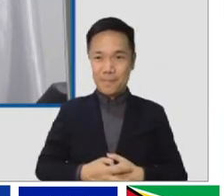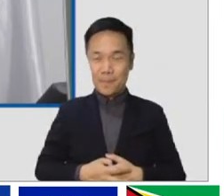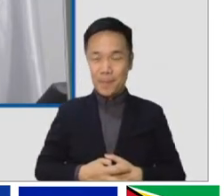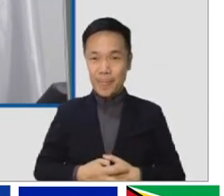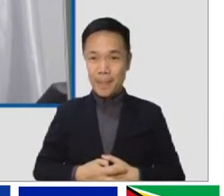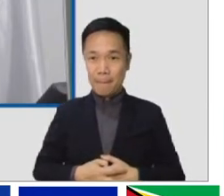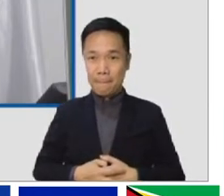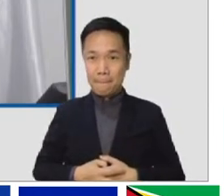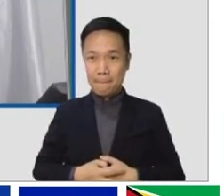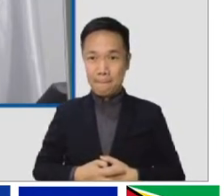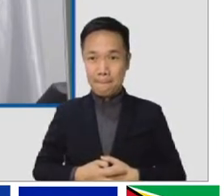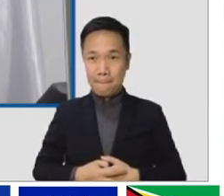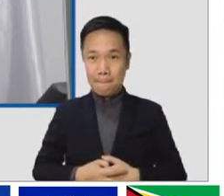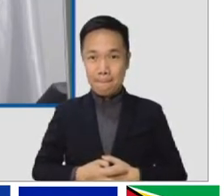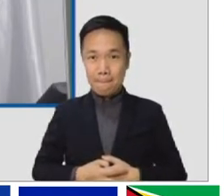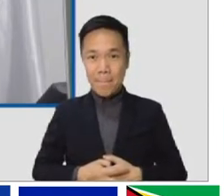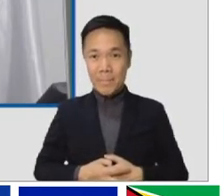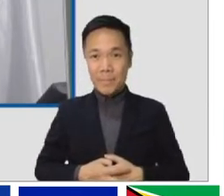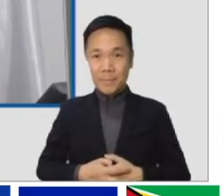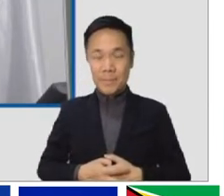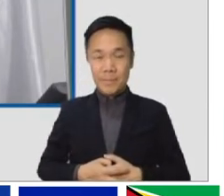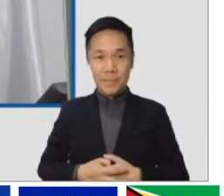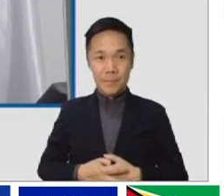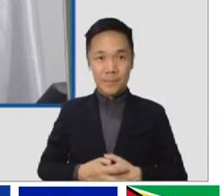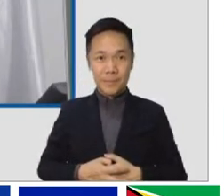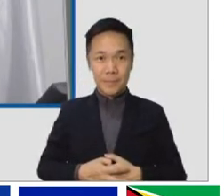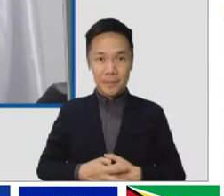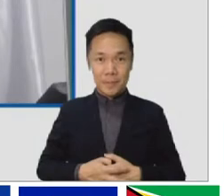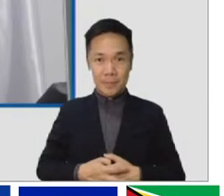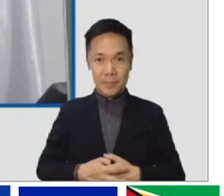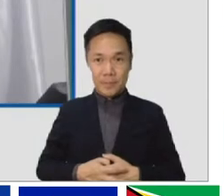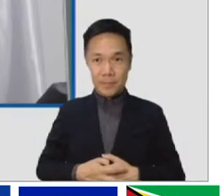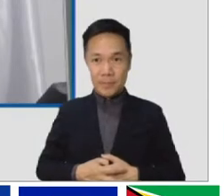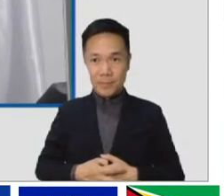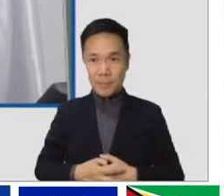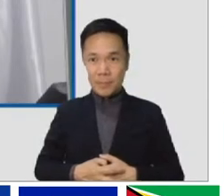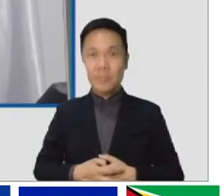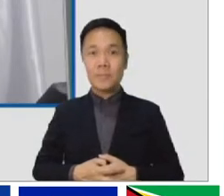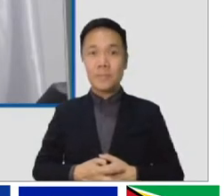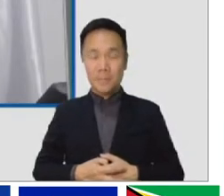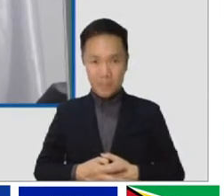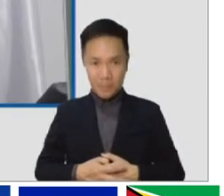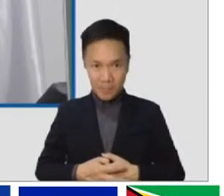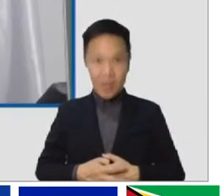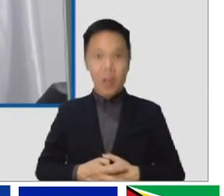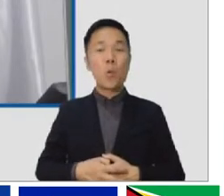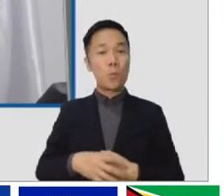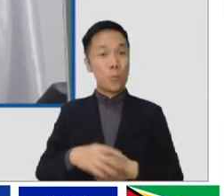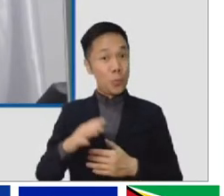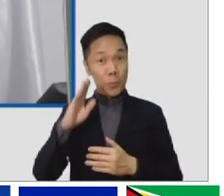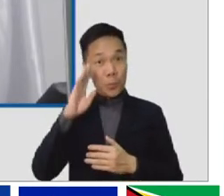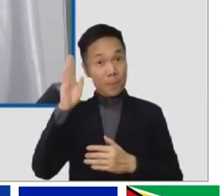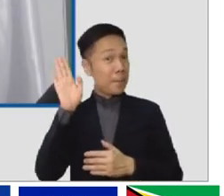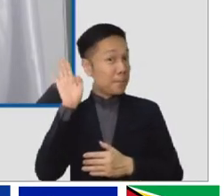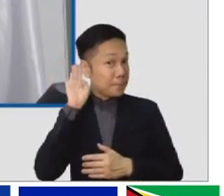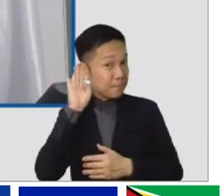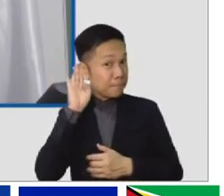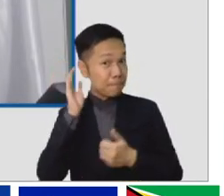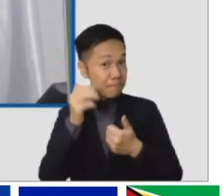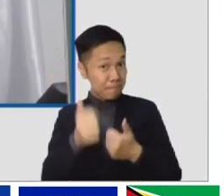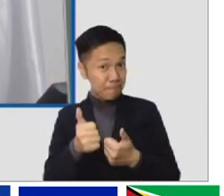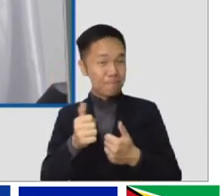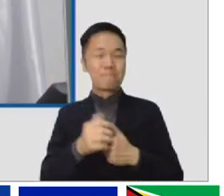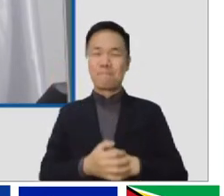Hola, ¿me pueden escuchar? Que me sale un mensaje de inicio de audio. Hello, can you hear me? Okay, I have the